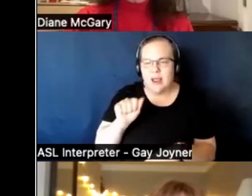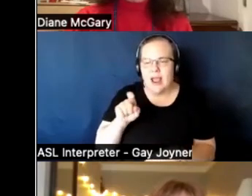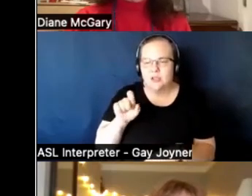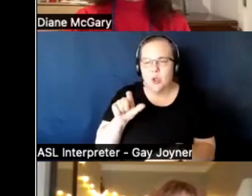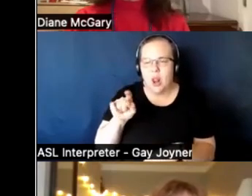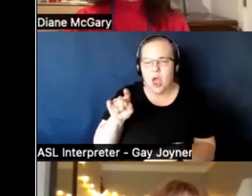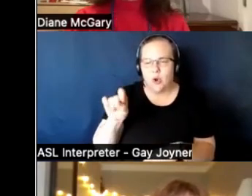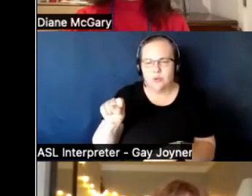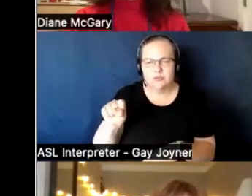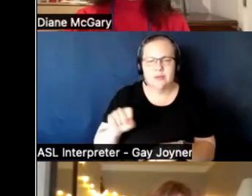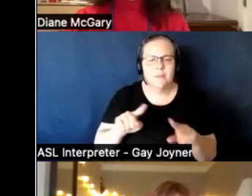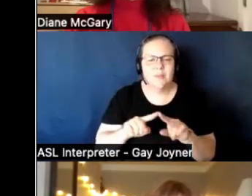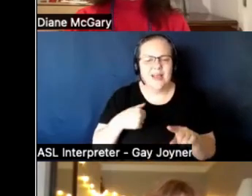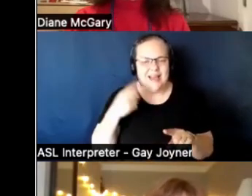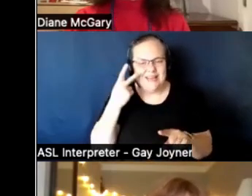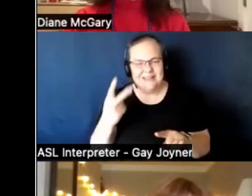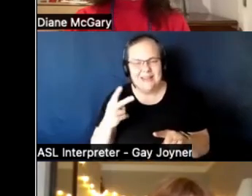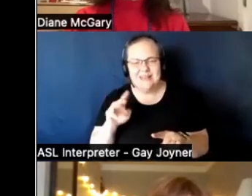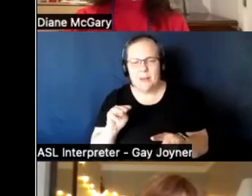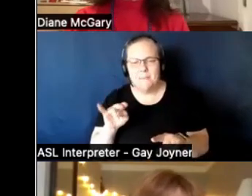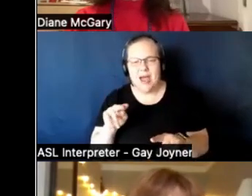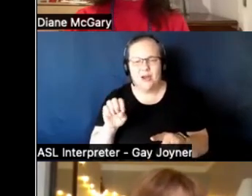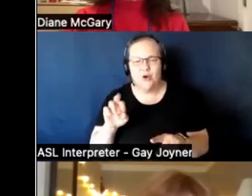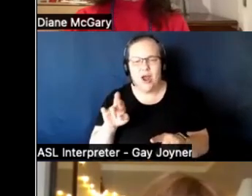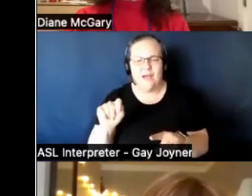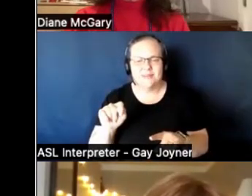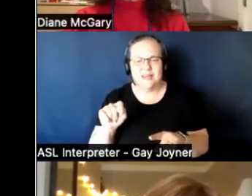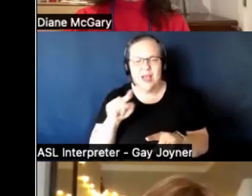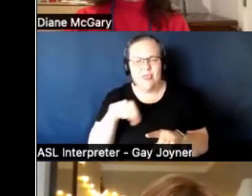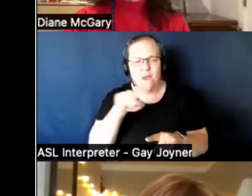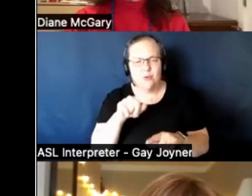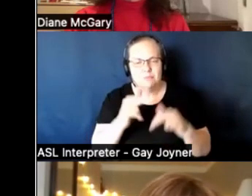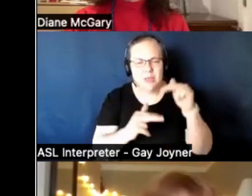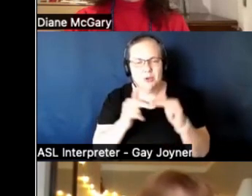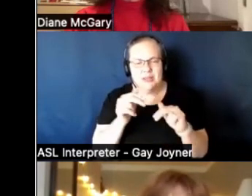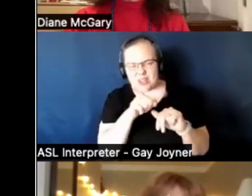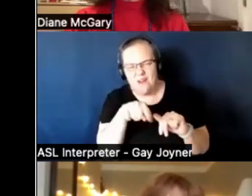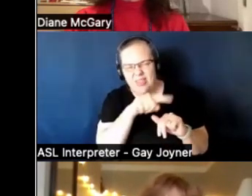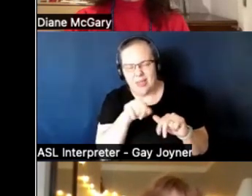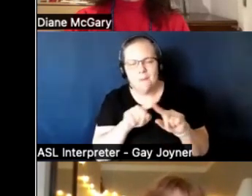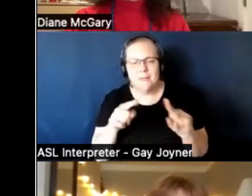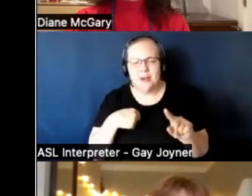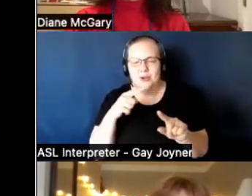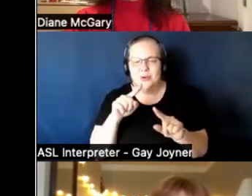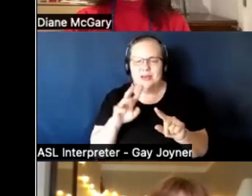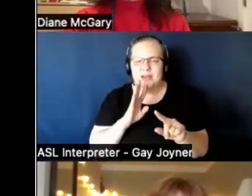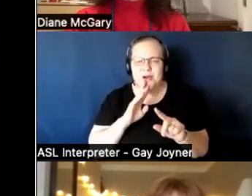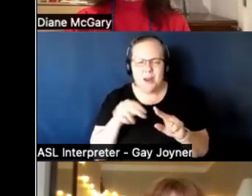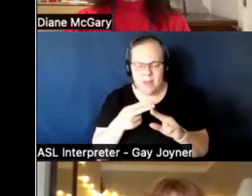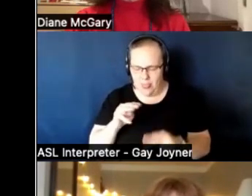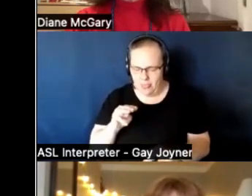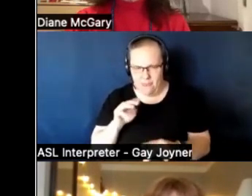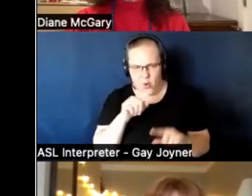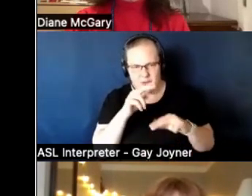There. I can see some Minecraft influence over there in those buildings now. When we were talking about what are those buildings, like